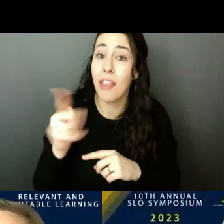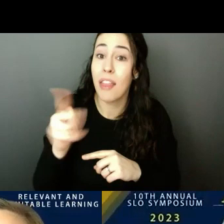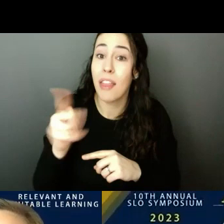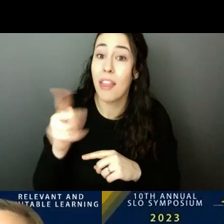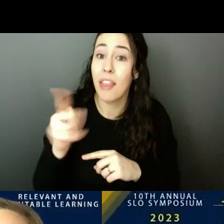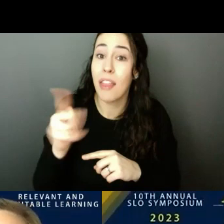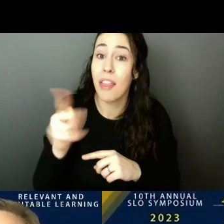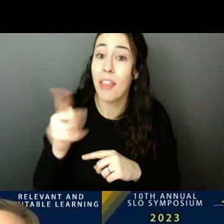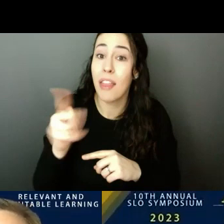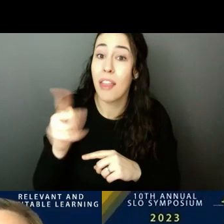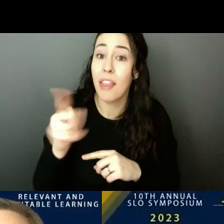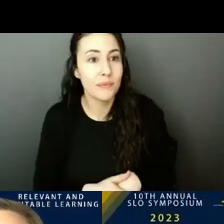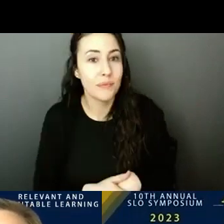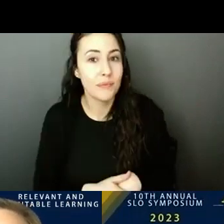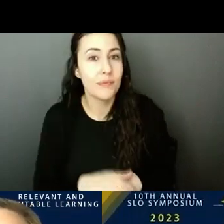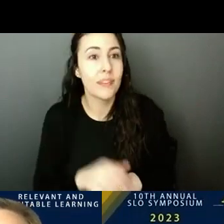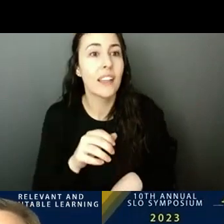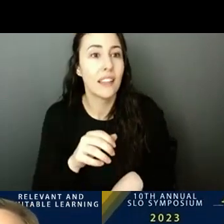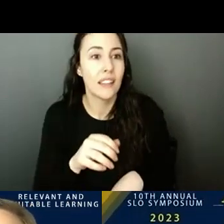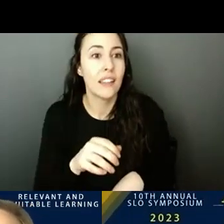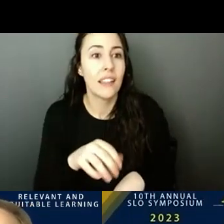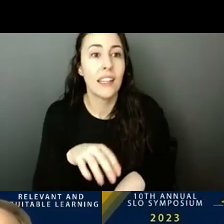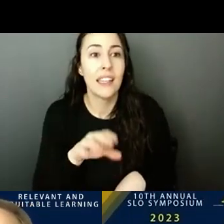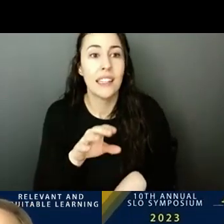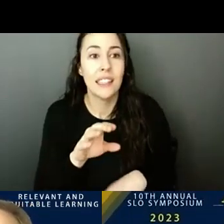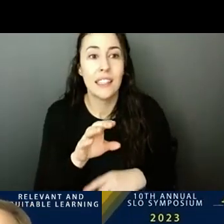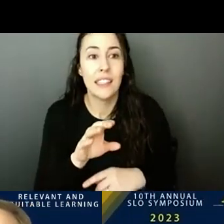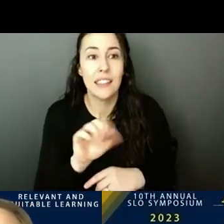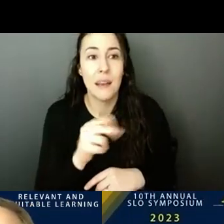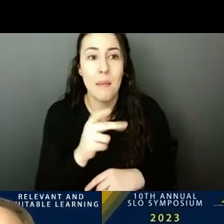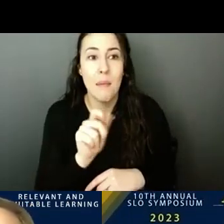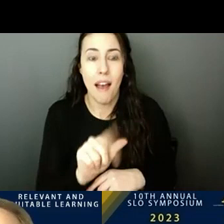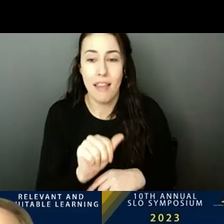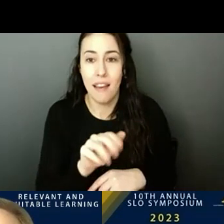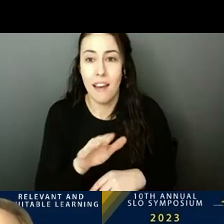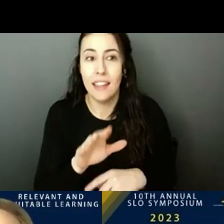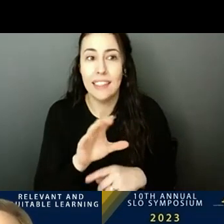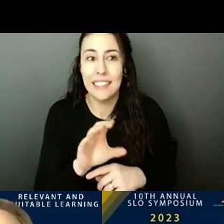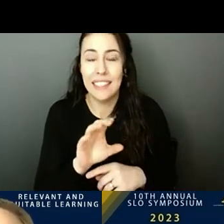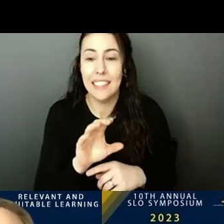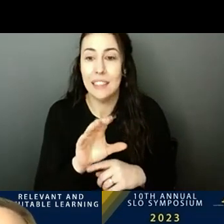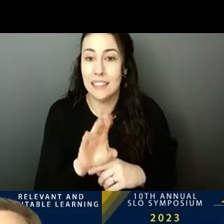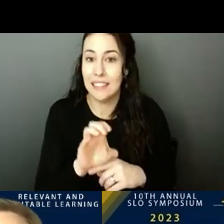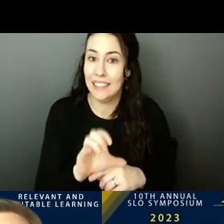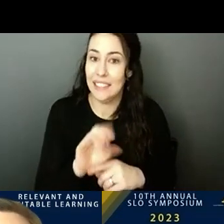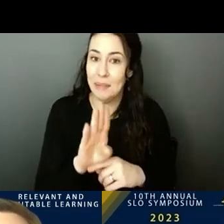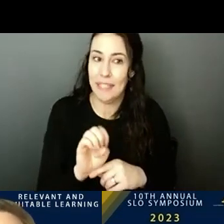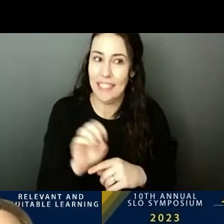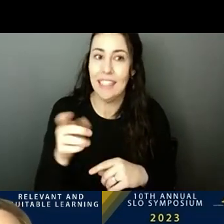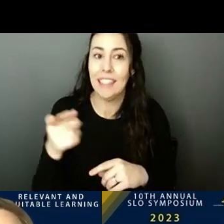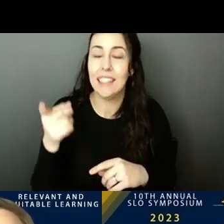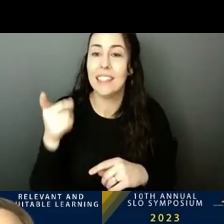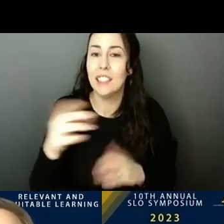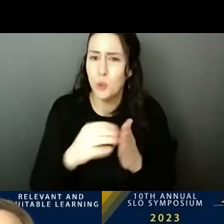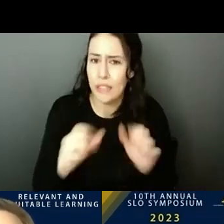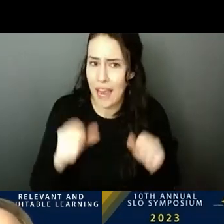heard from Capella University, a CBE university, that their students can enroll in their school essentially every week,